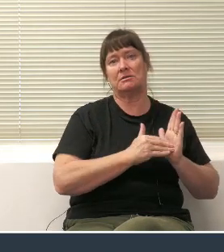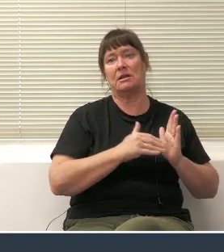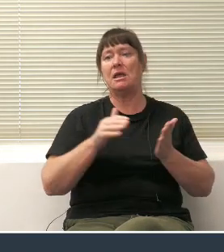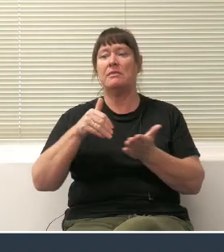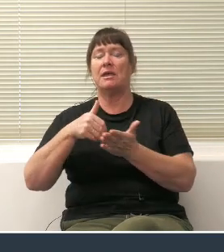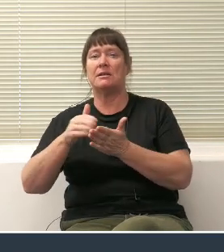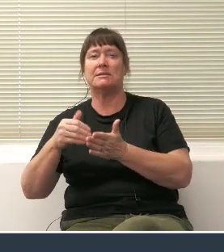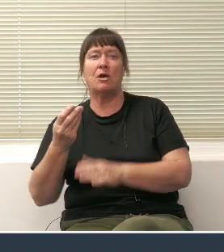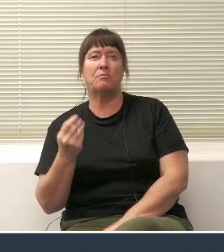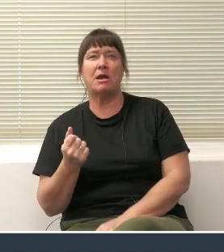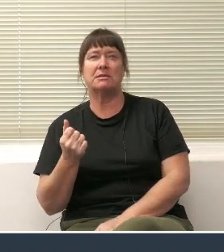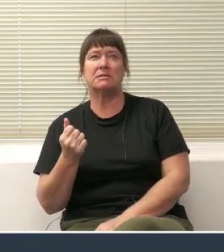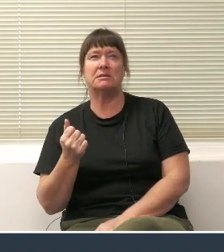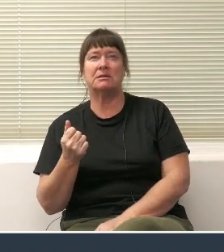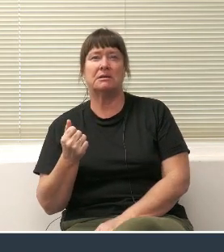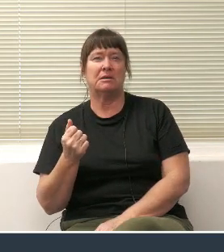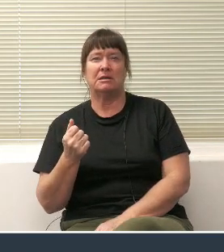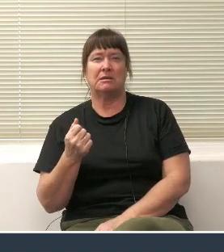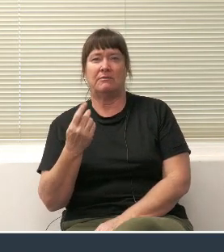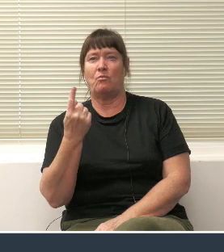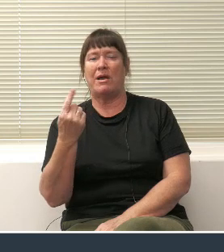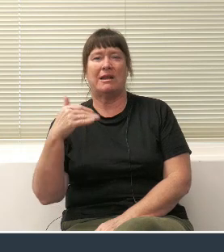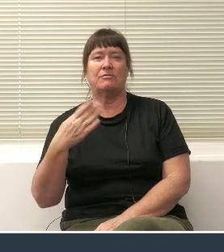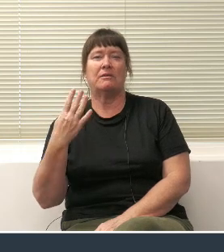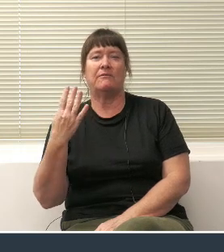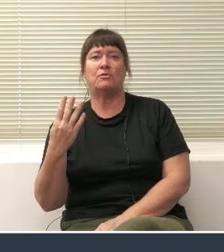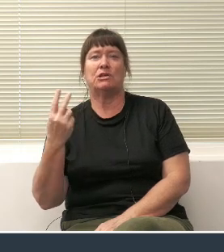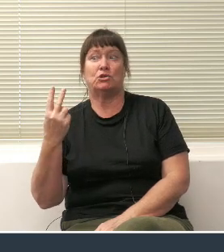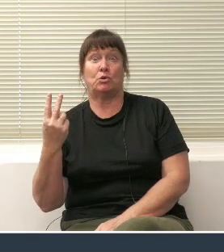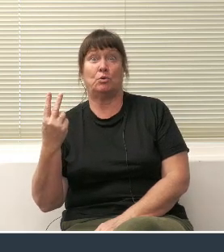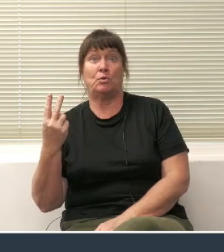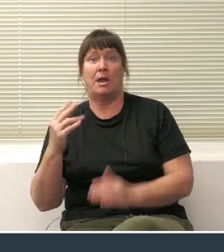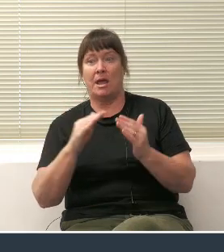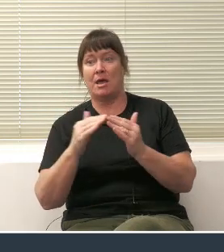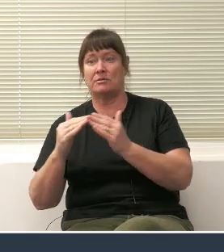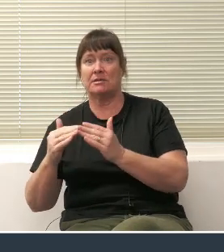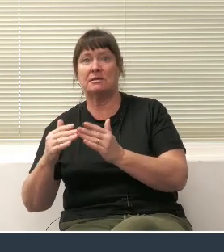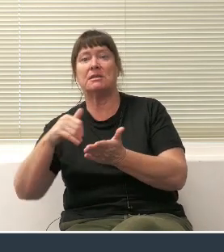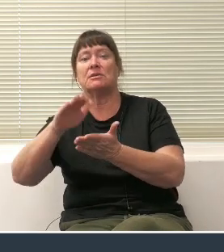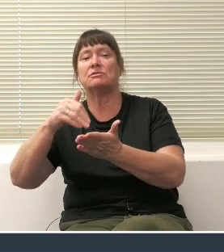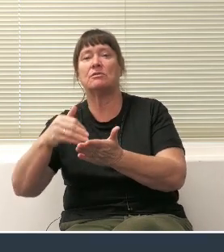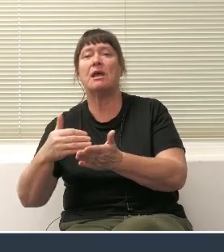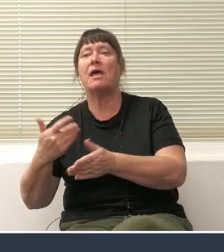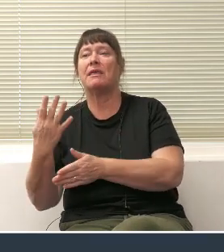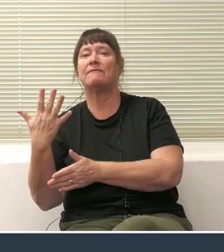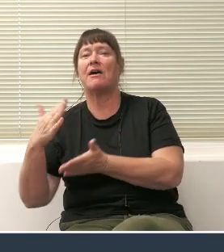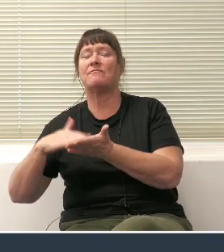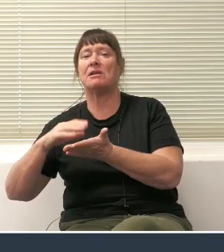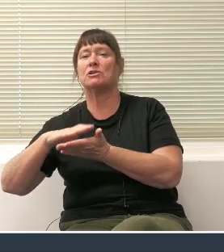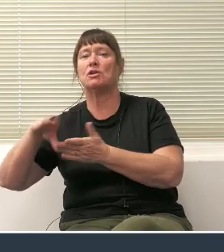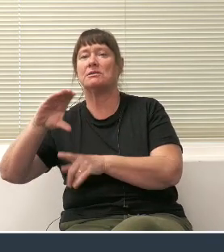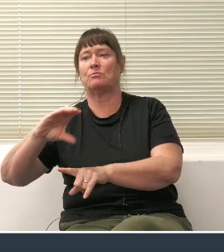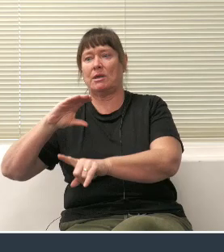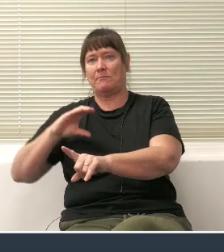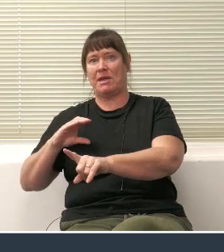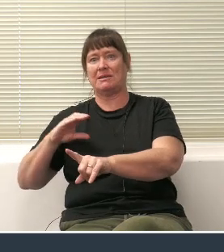for 142 units of $19.8 million, but $5 million was kept back, and the council didn't receive that money because the units